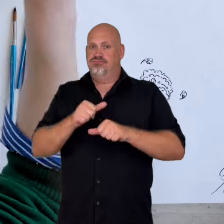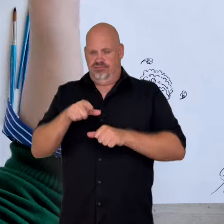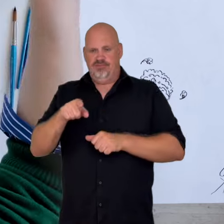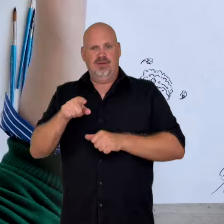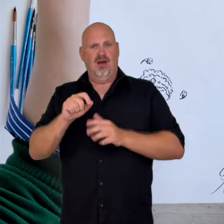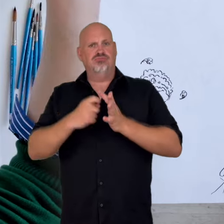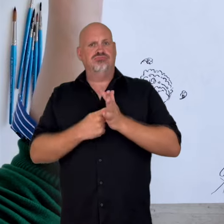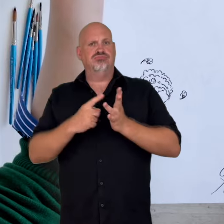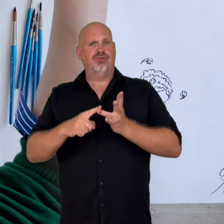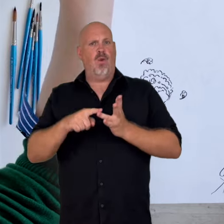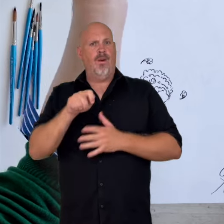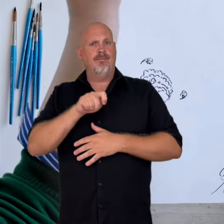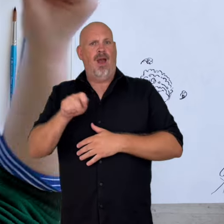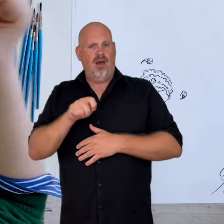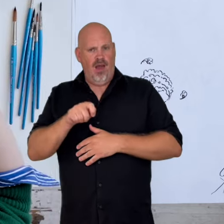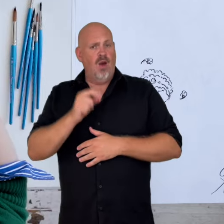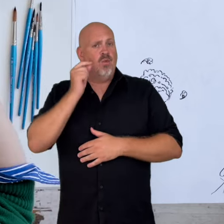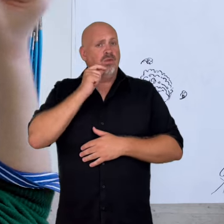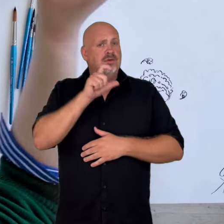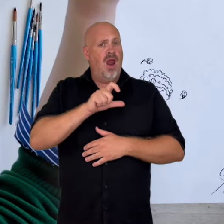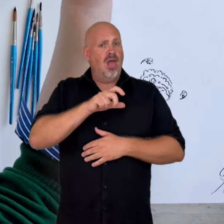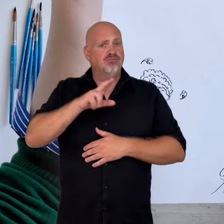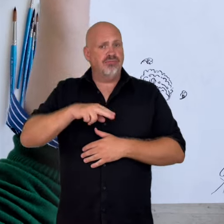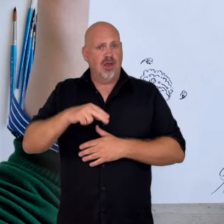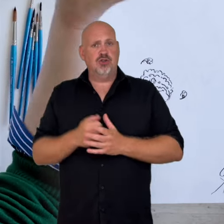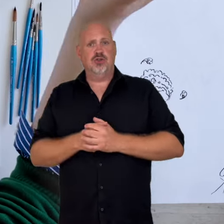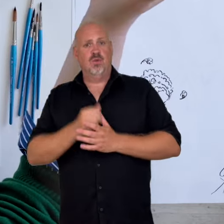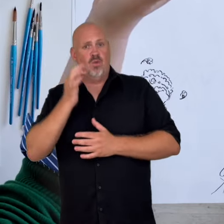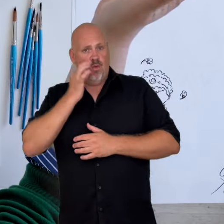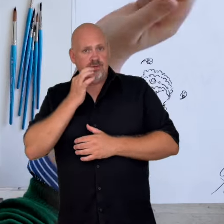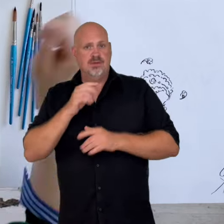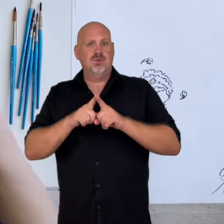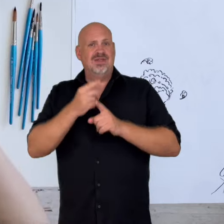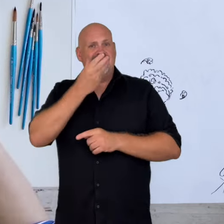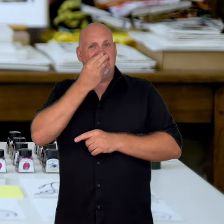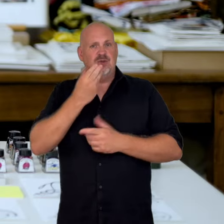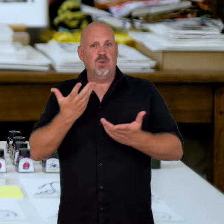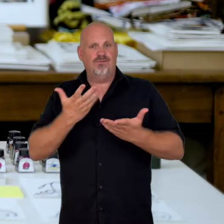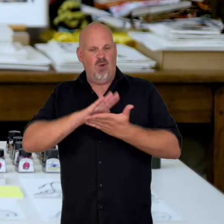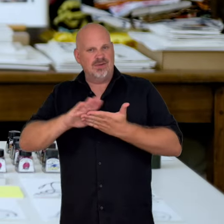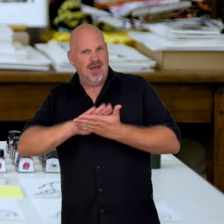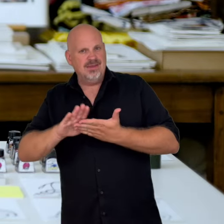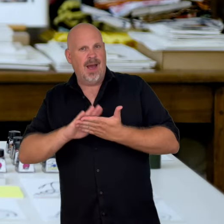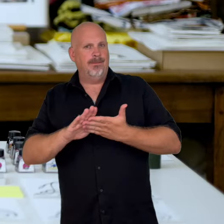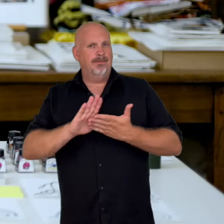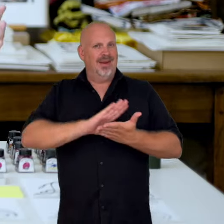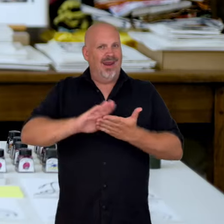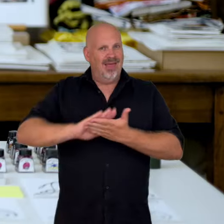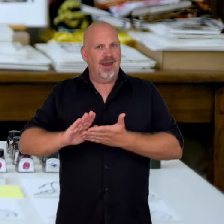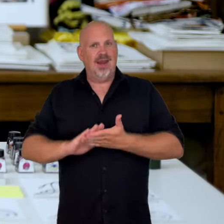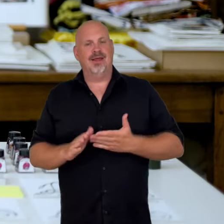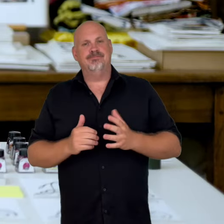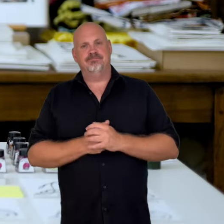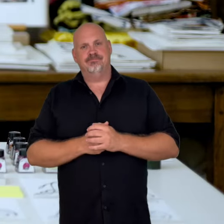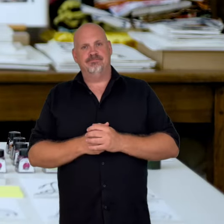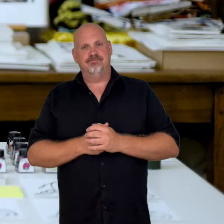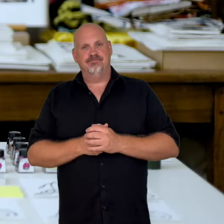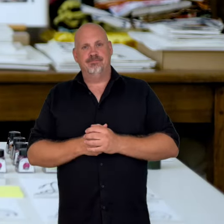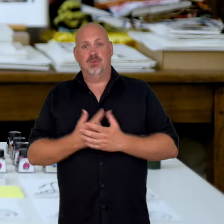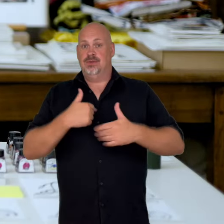pencils, a favourite of mine, the Pro Marker, watercolour brushes, water, and